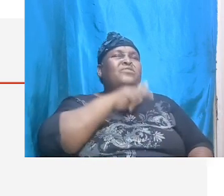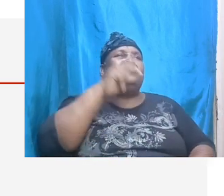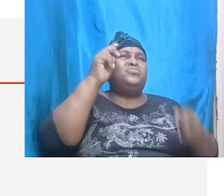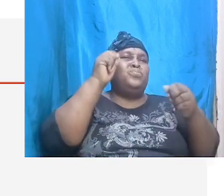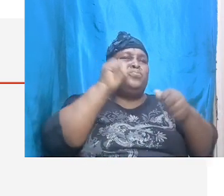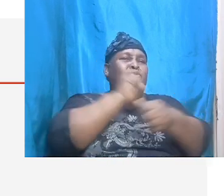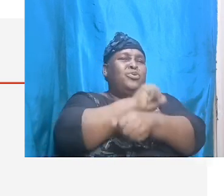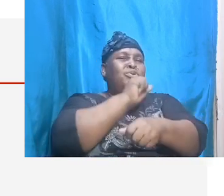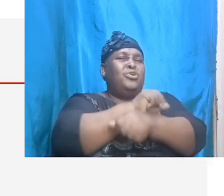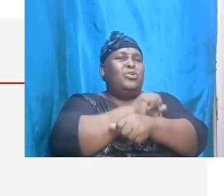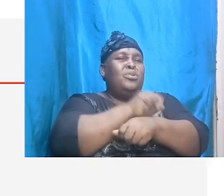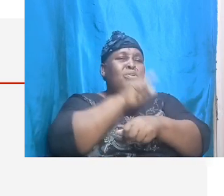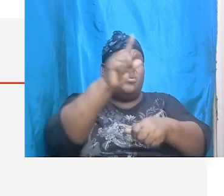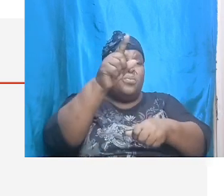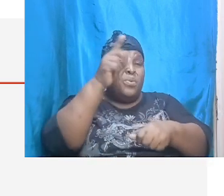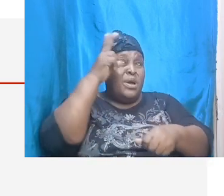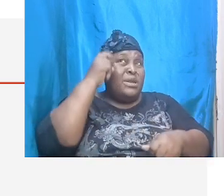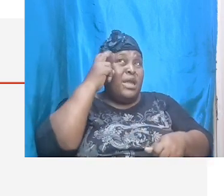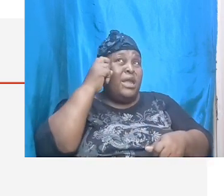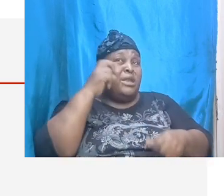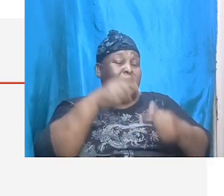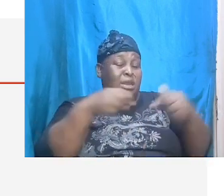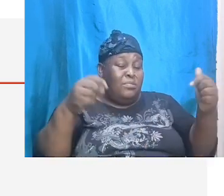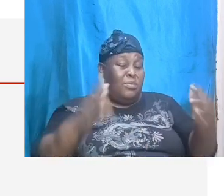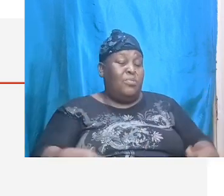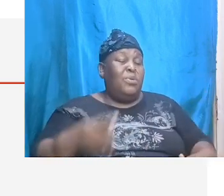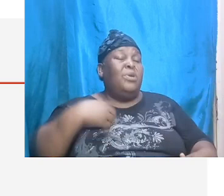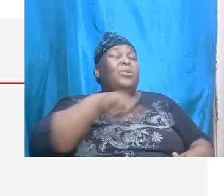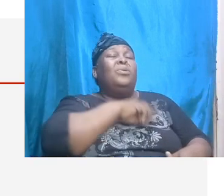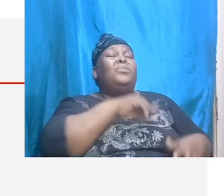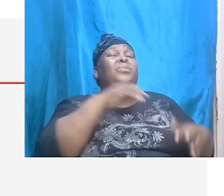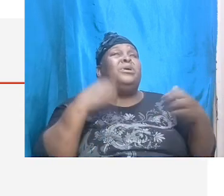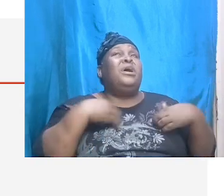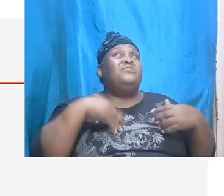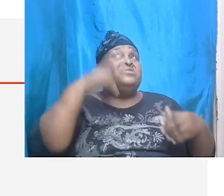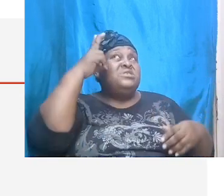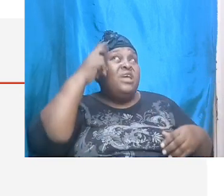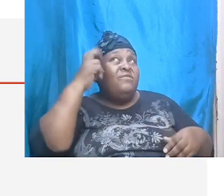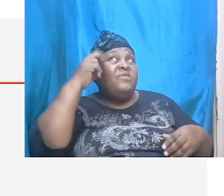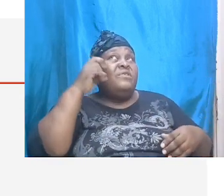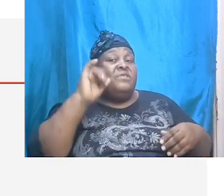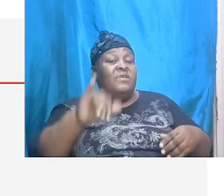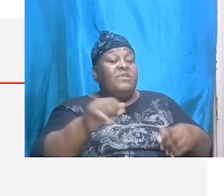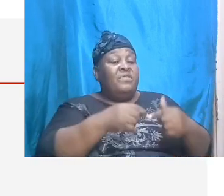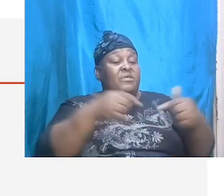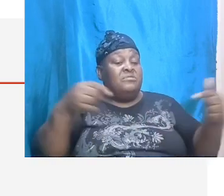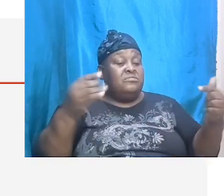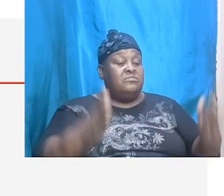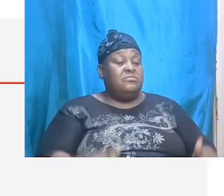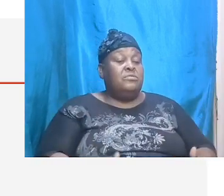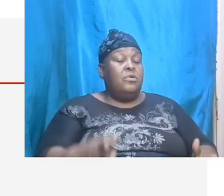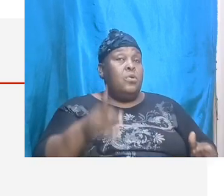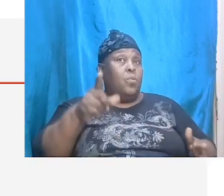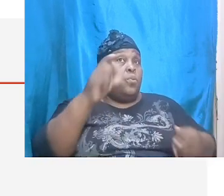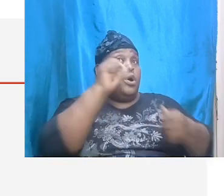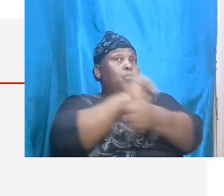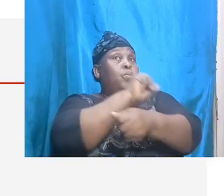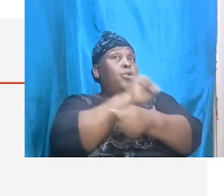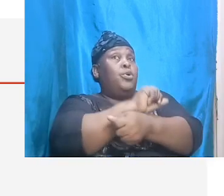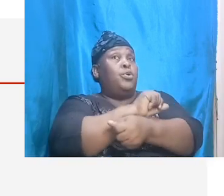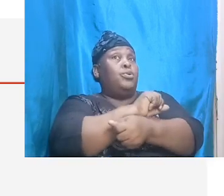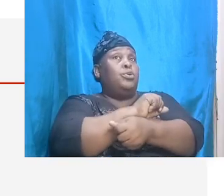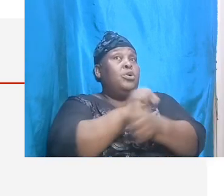one enemy. The enemy is the devil. The enemy is the world. The enemy is our flesh. That's our enemy. And we have one task as a body. So